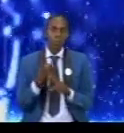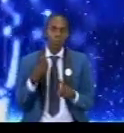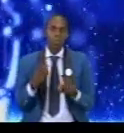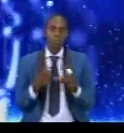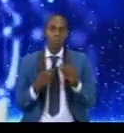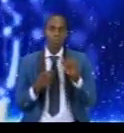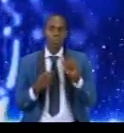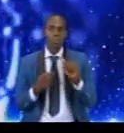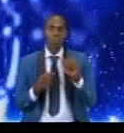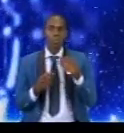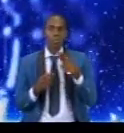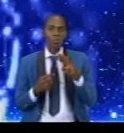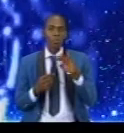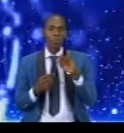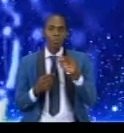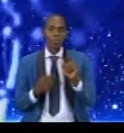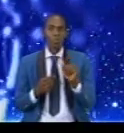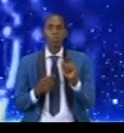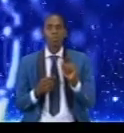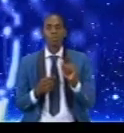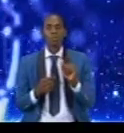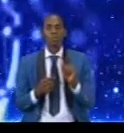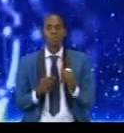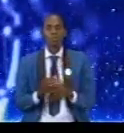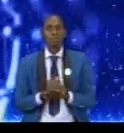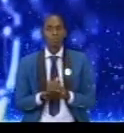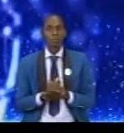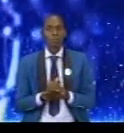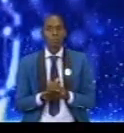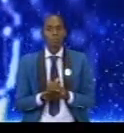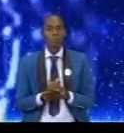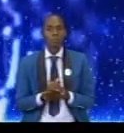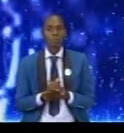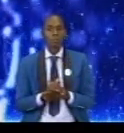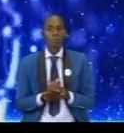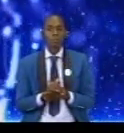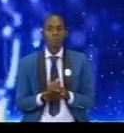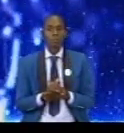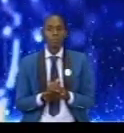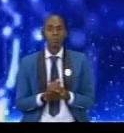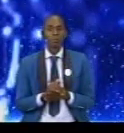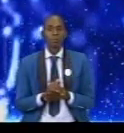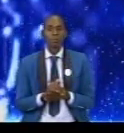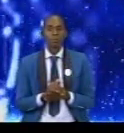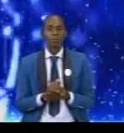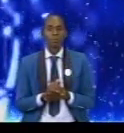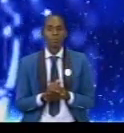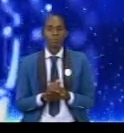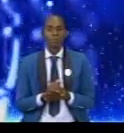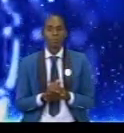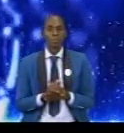Siagapa North, Abia State. I'm married to Abomisi.